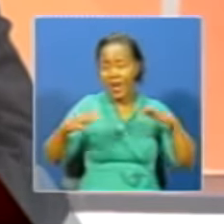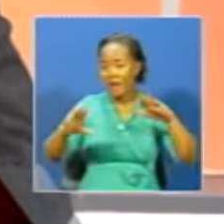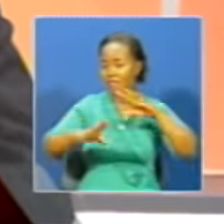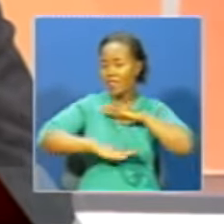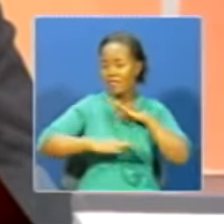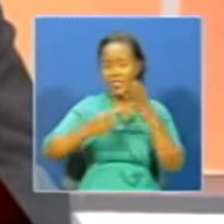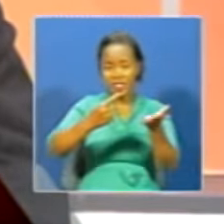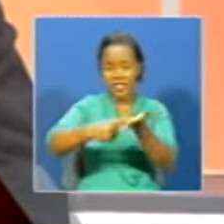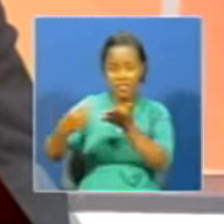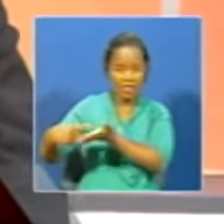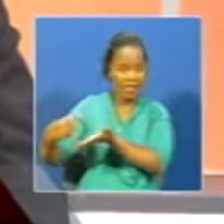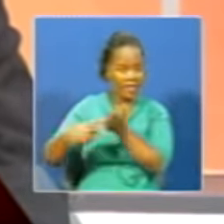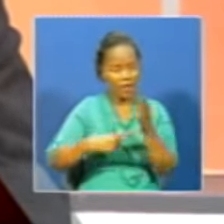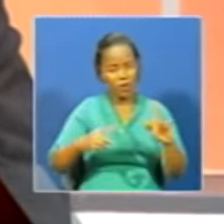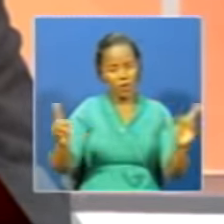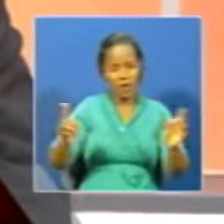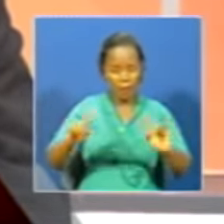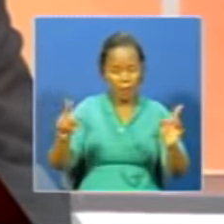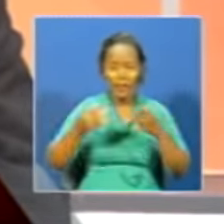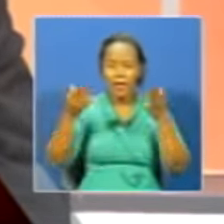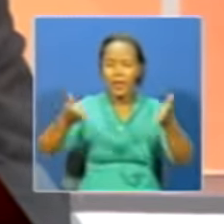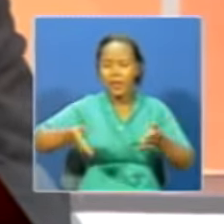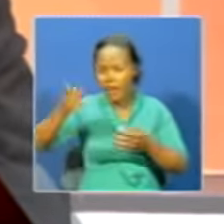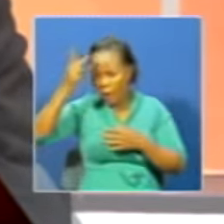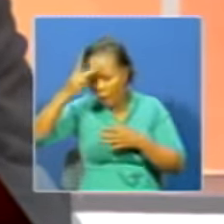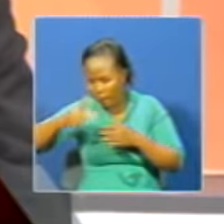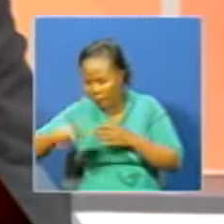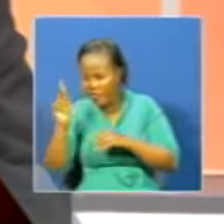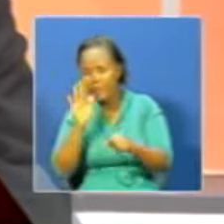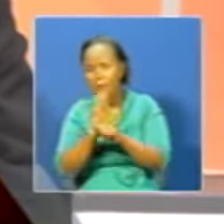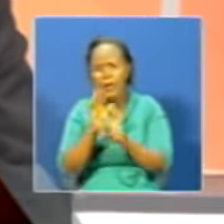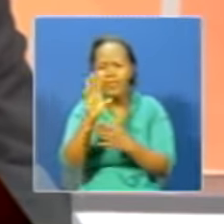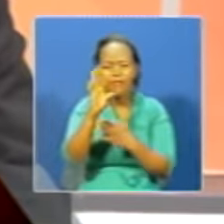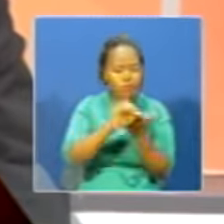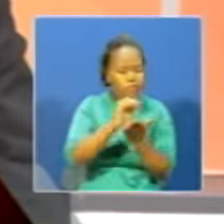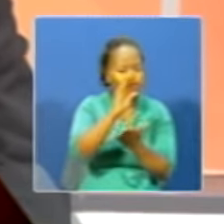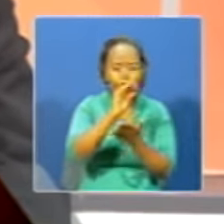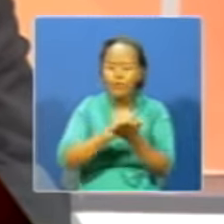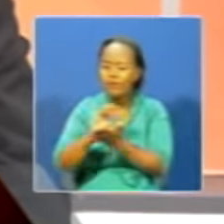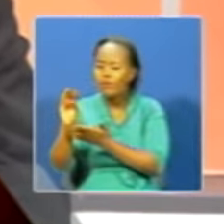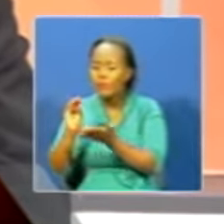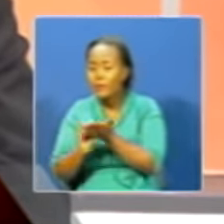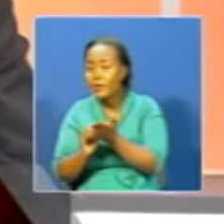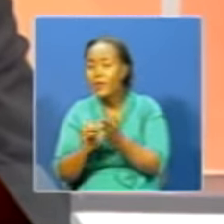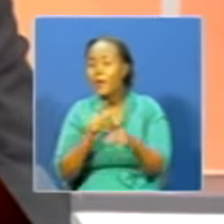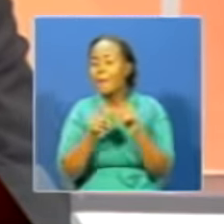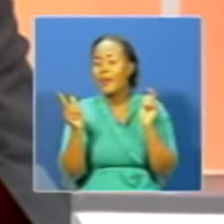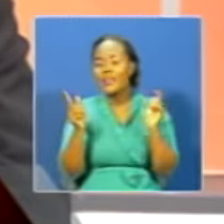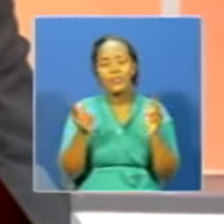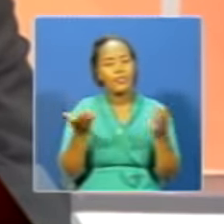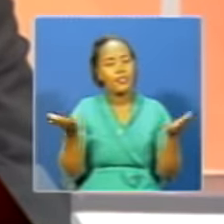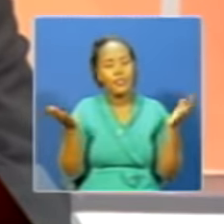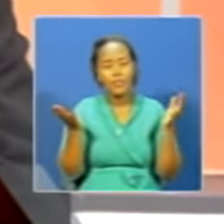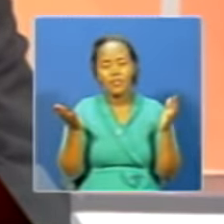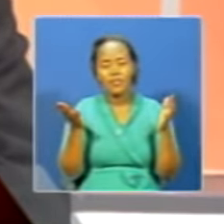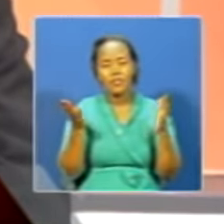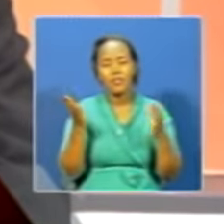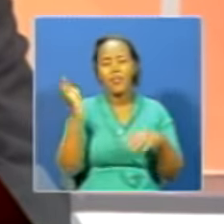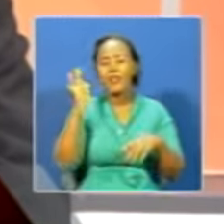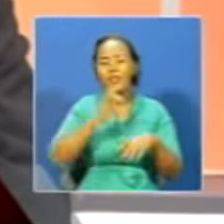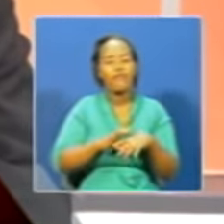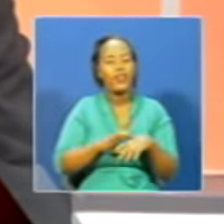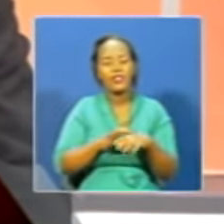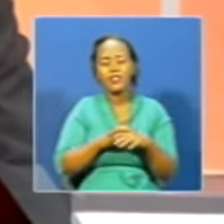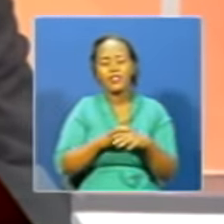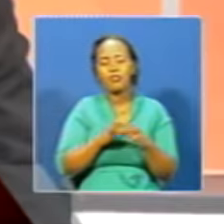Yeah. And therefore policies are being put in place that are harming the ordinary businessman.